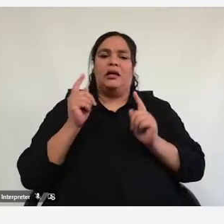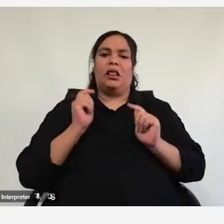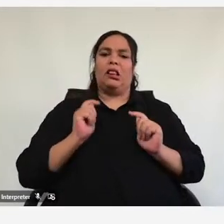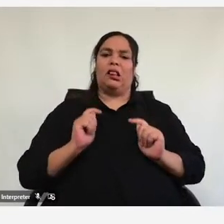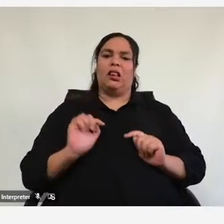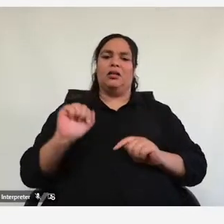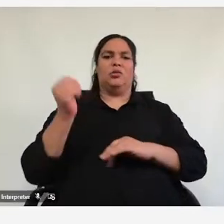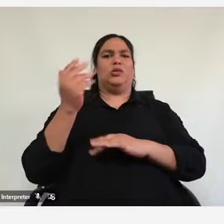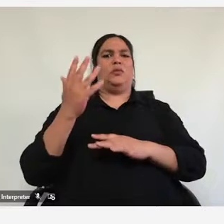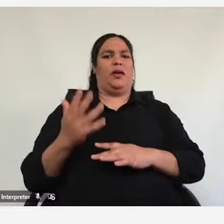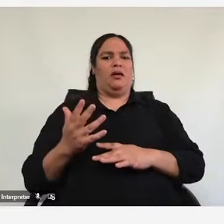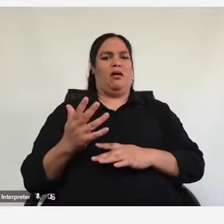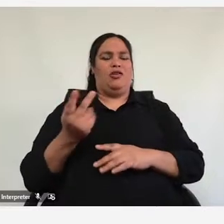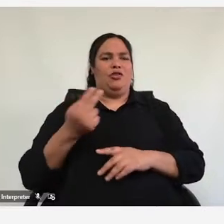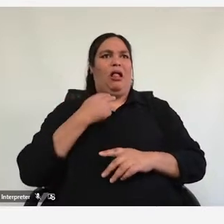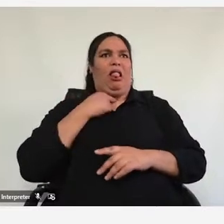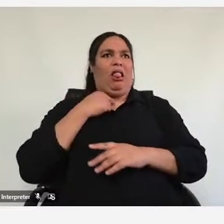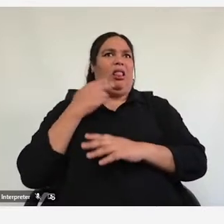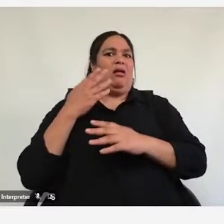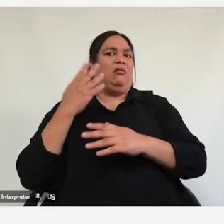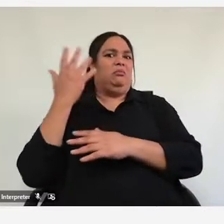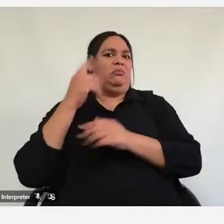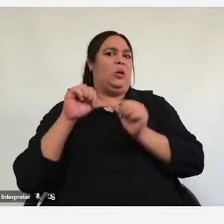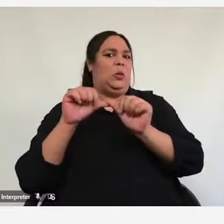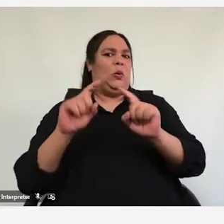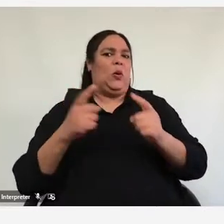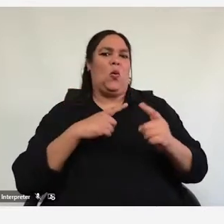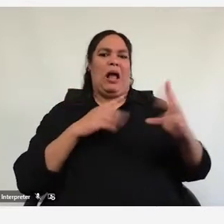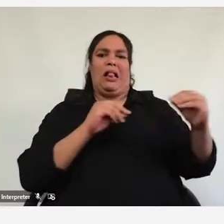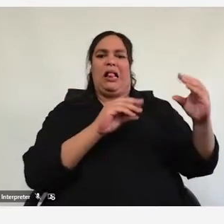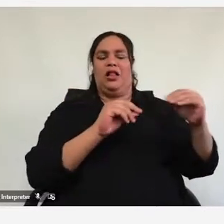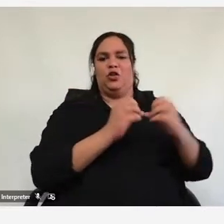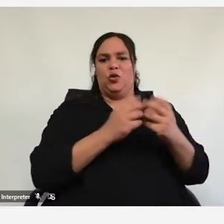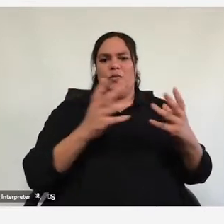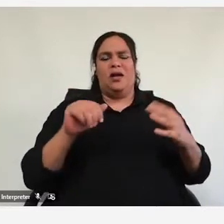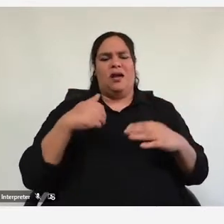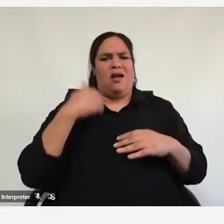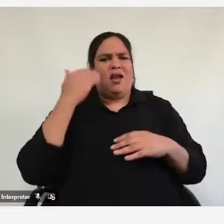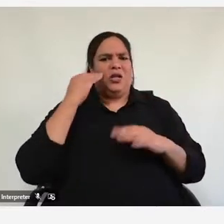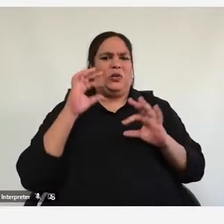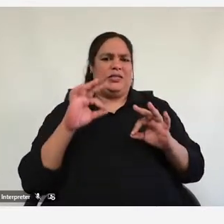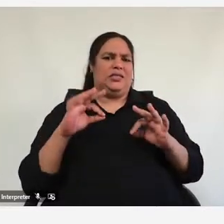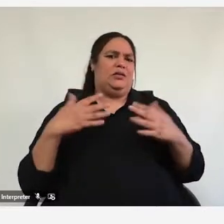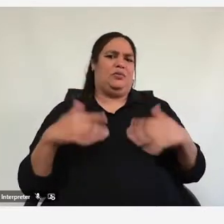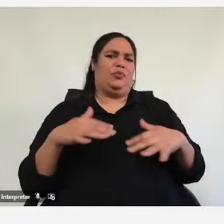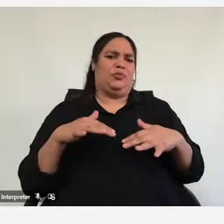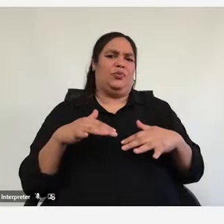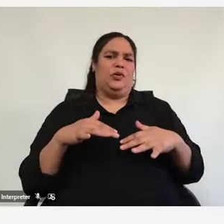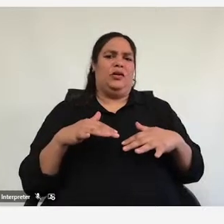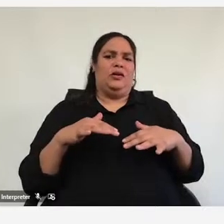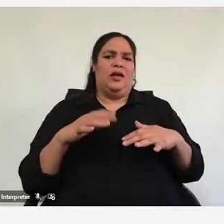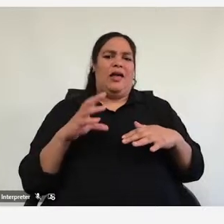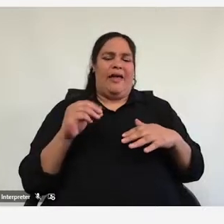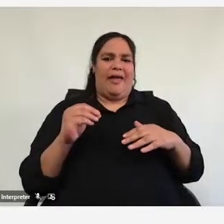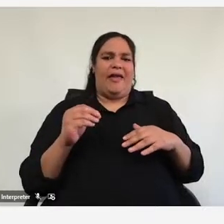the speaker on the floor. I know that it's very the contestation of arguments